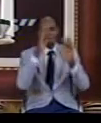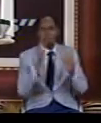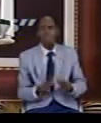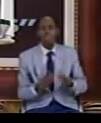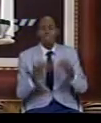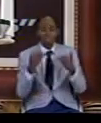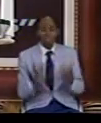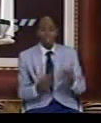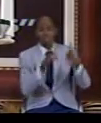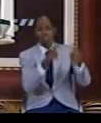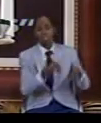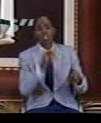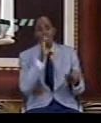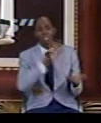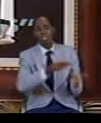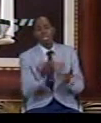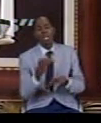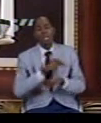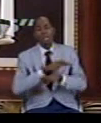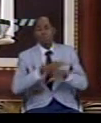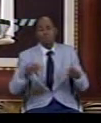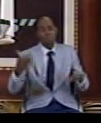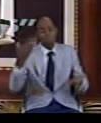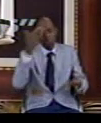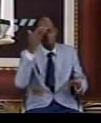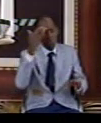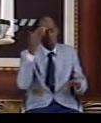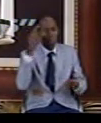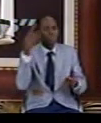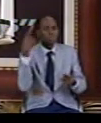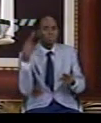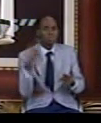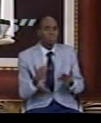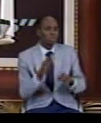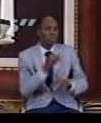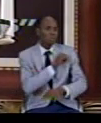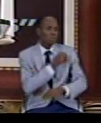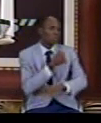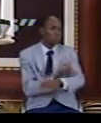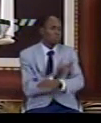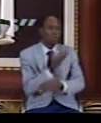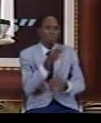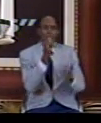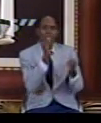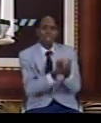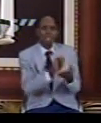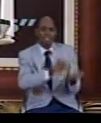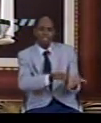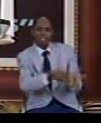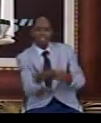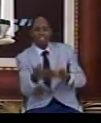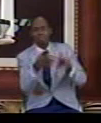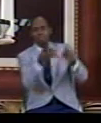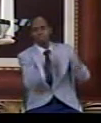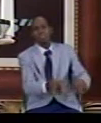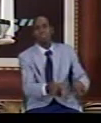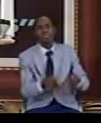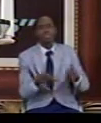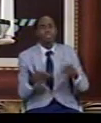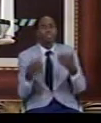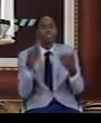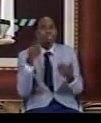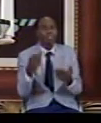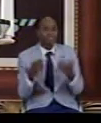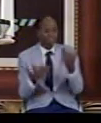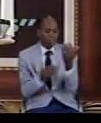he's dead. And I don't recognize the authority of that dead personality. Self